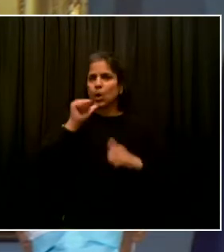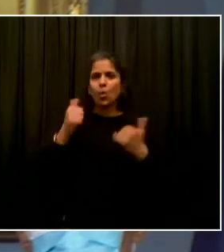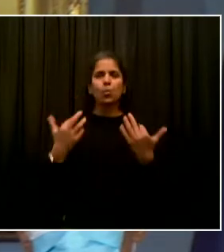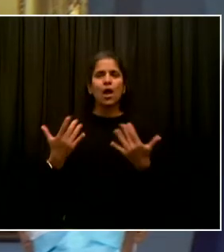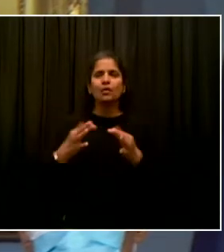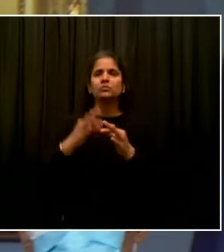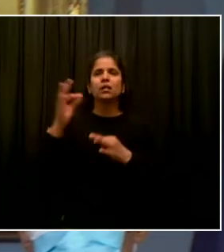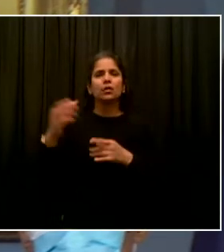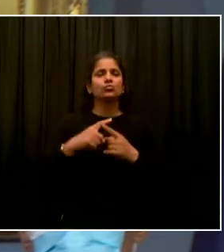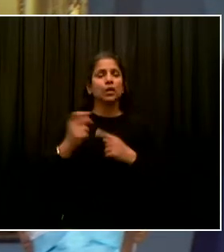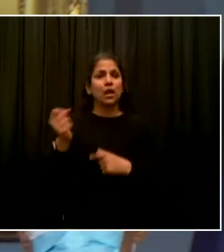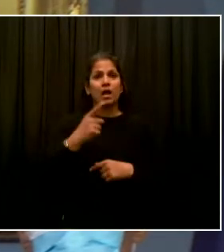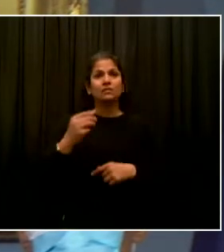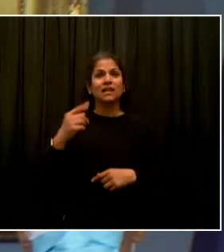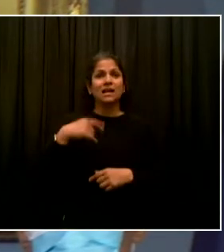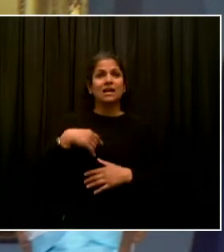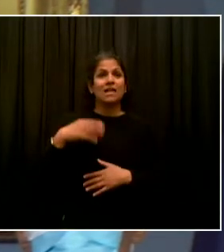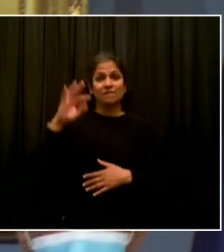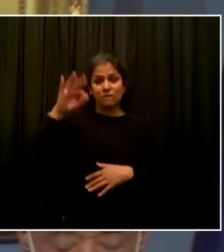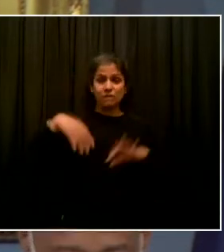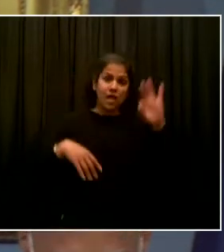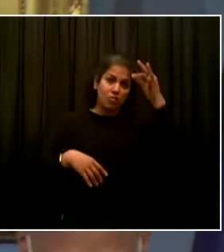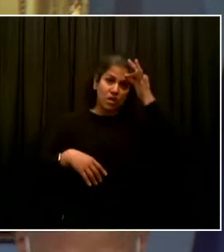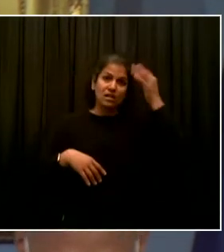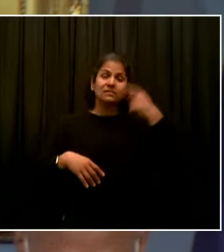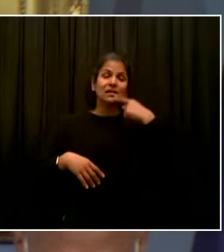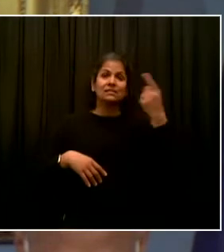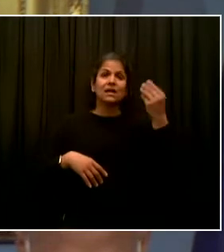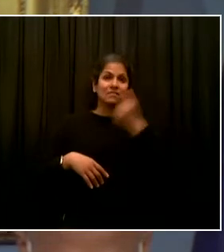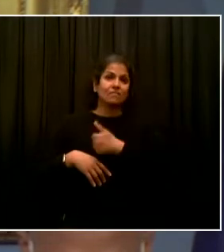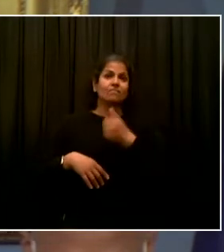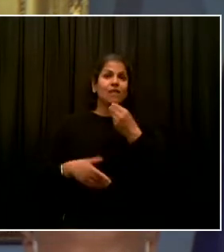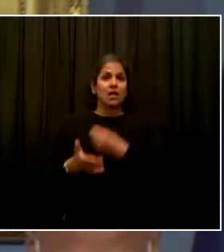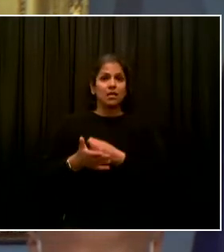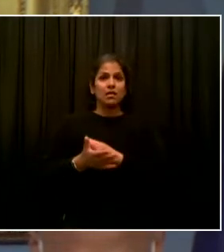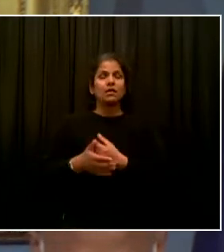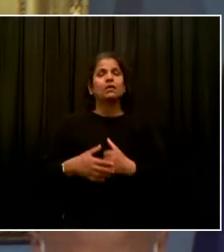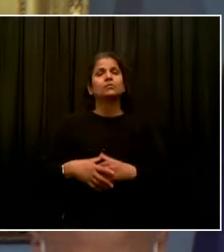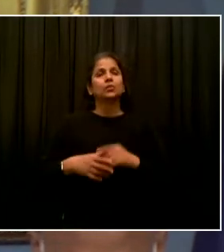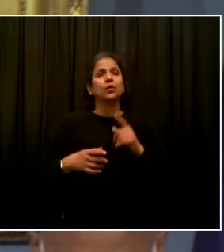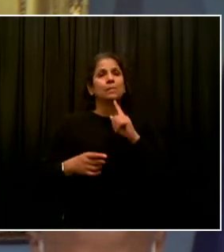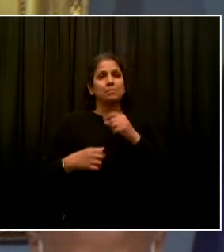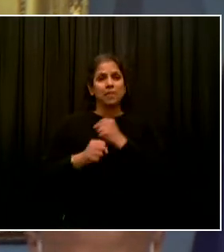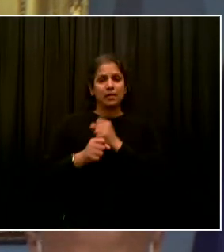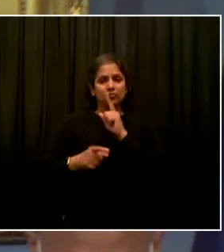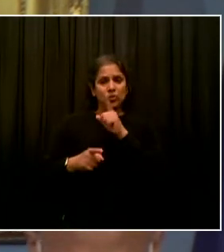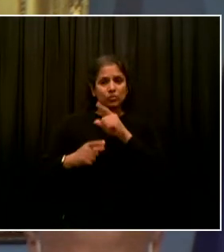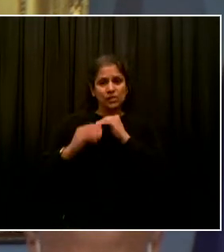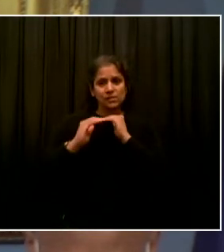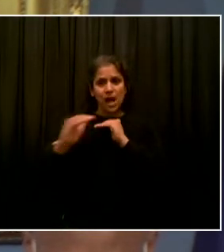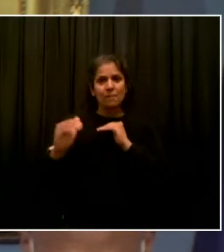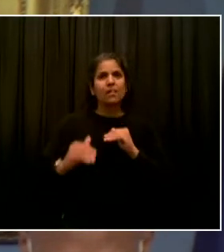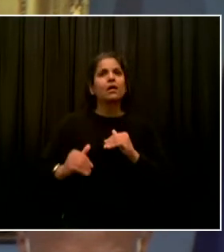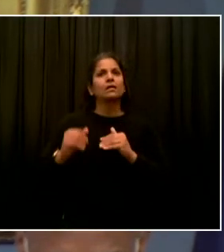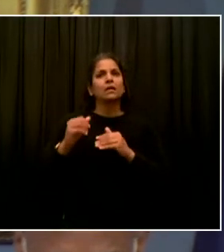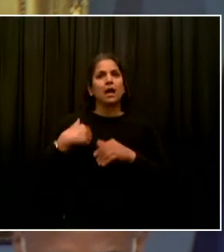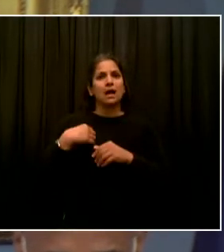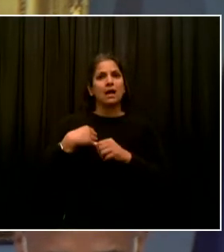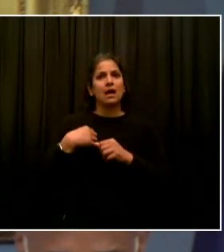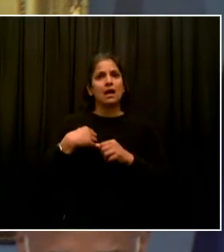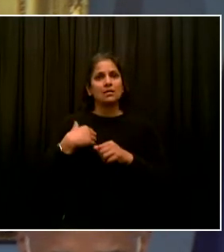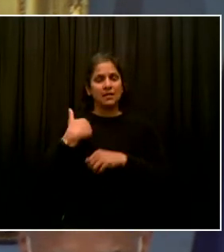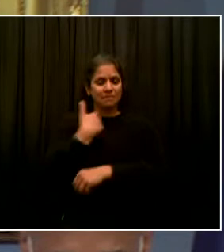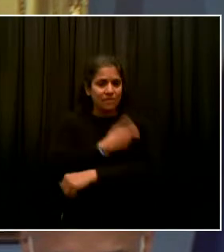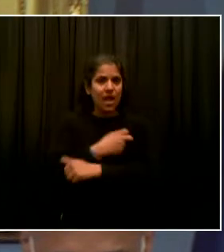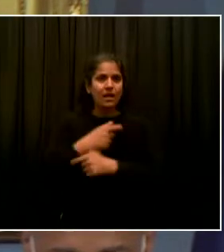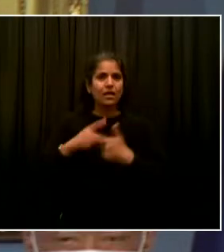so critical to come through, because if we want to sustain that supply of vaccines for the coming weeks and months,